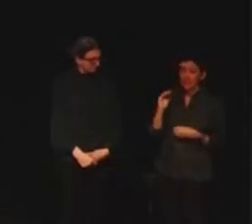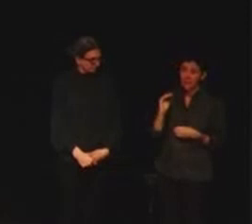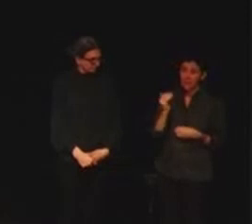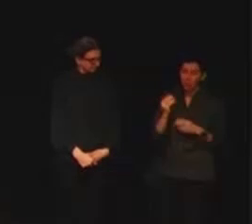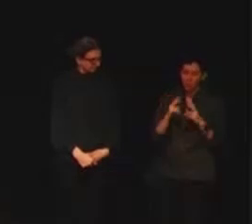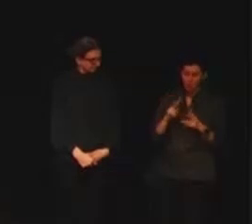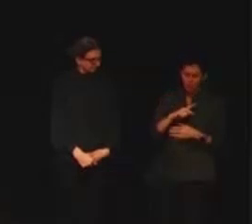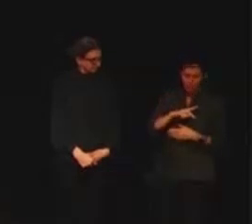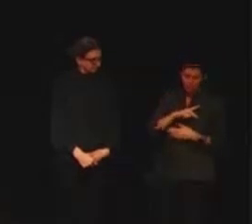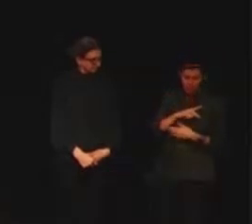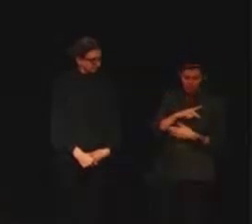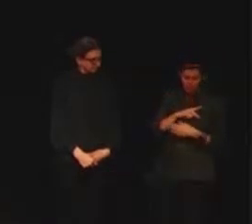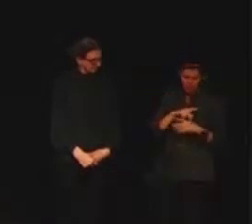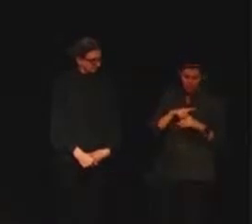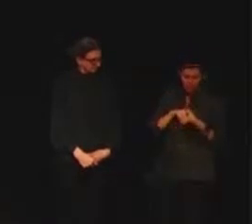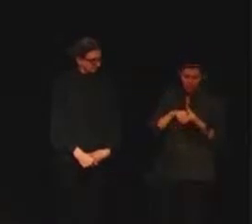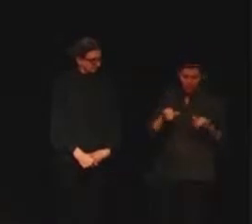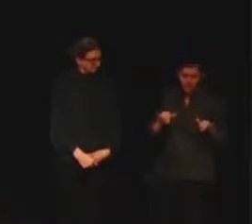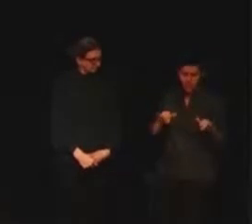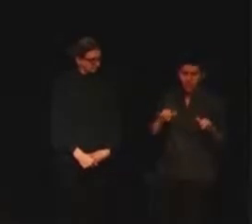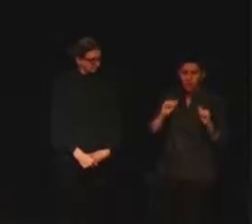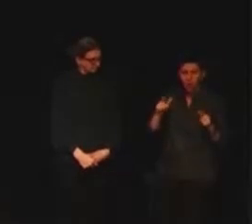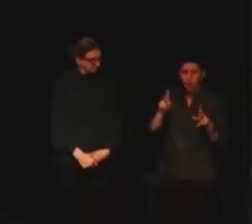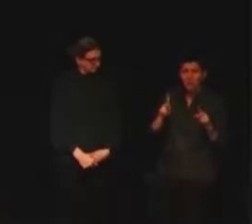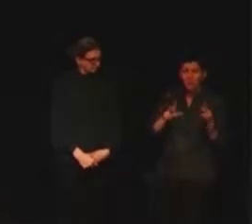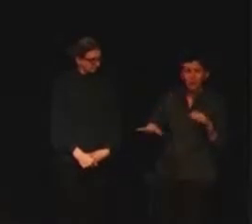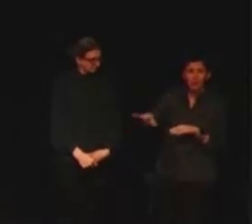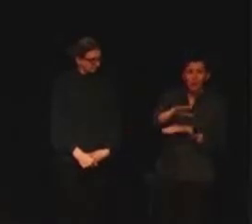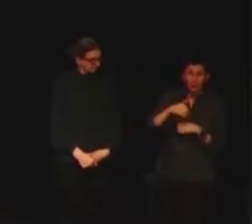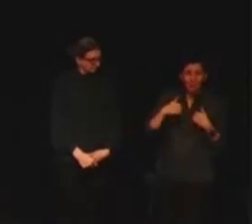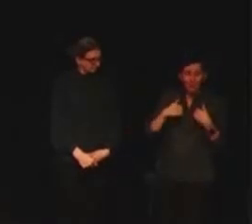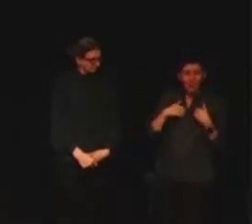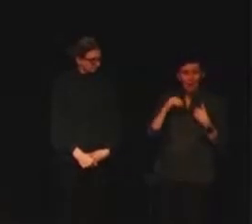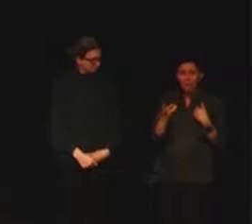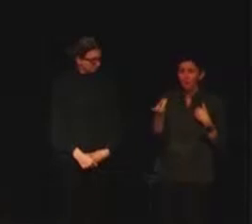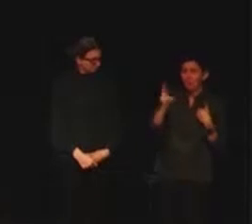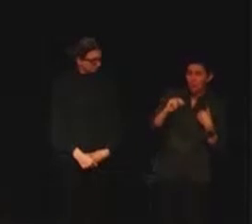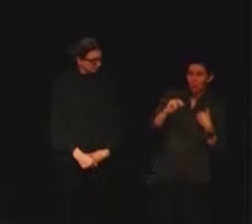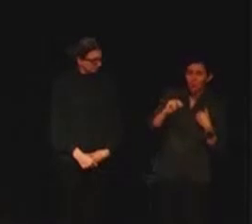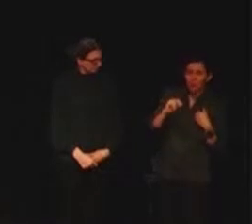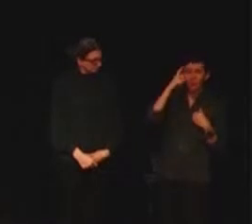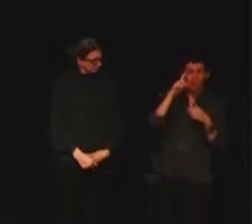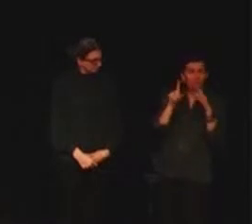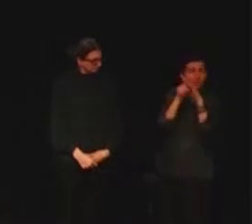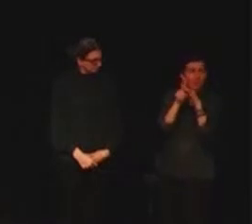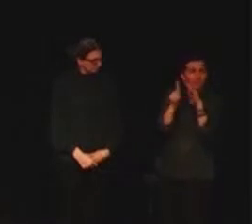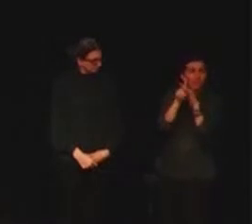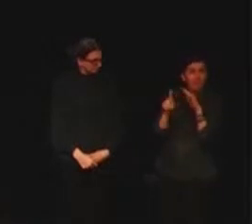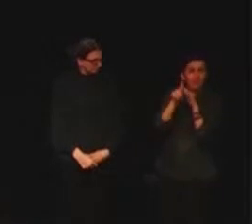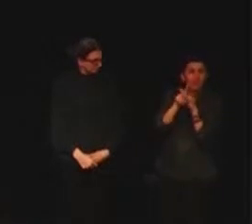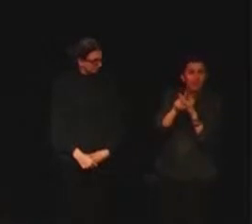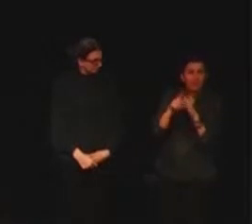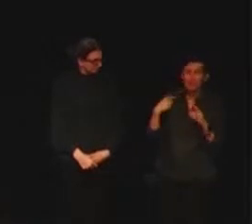personal. And yet everyone around us has their own version of what those post-it notes are.